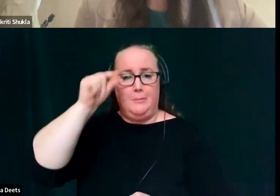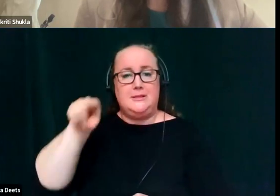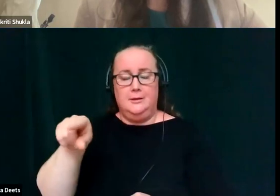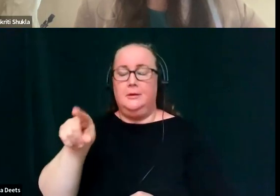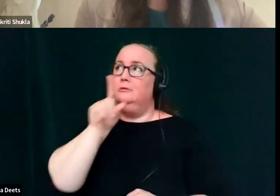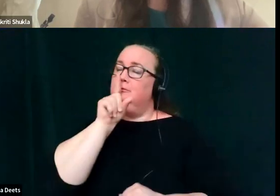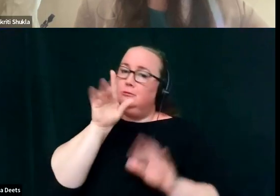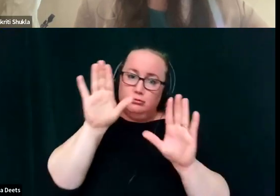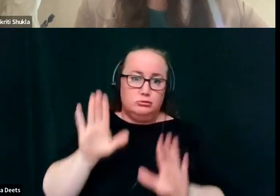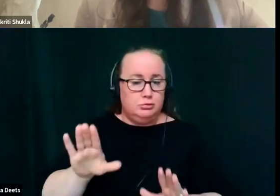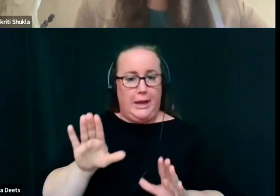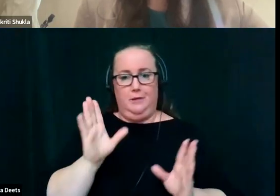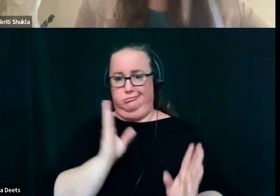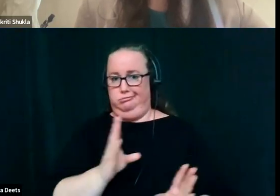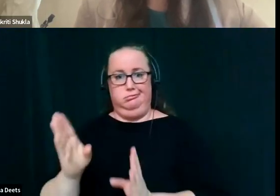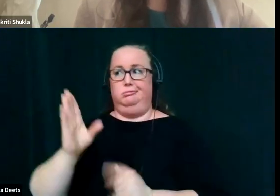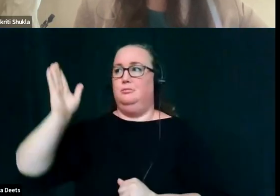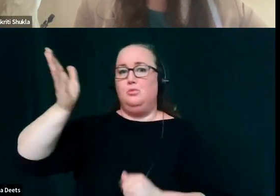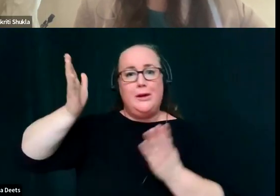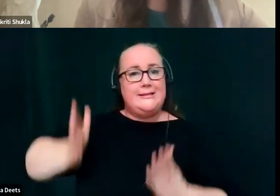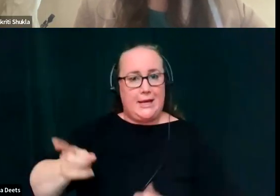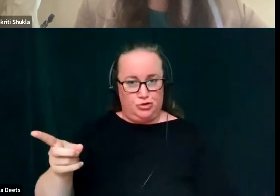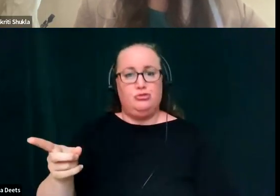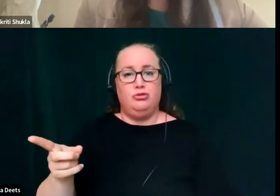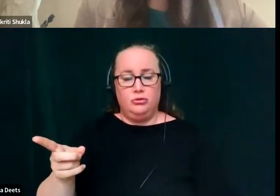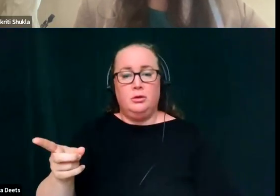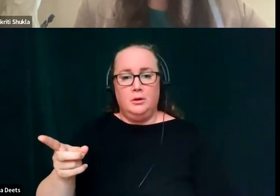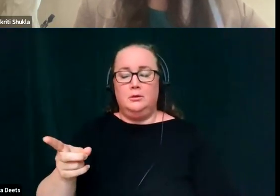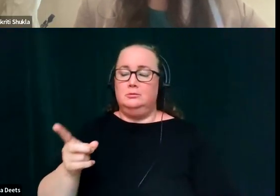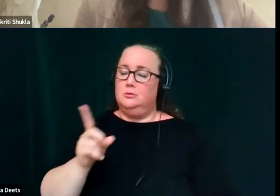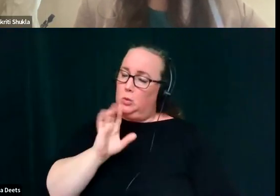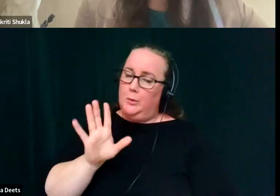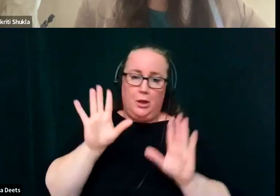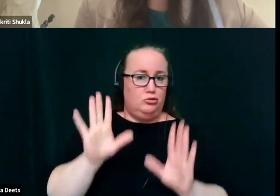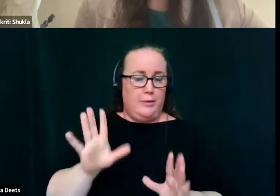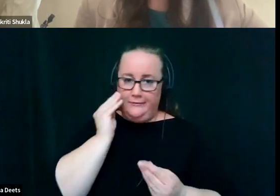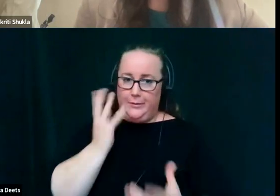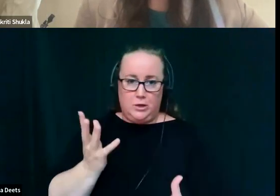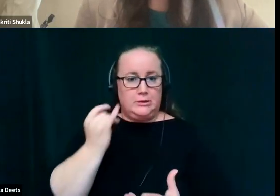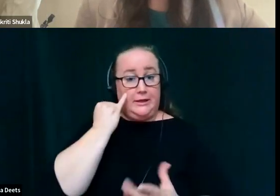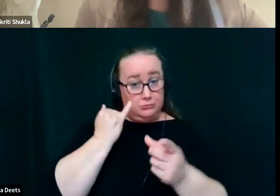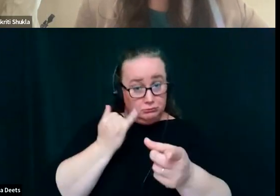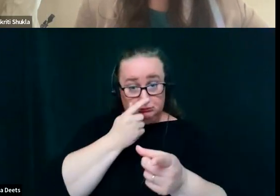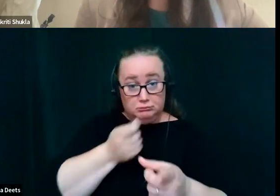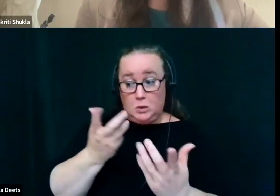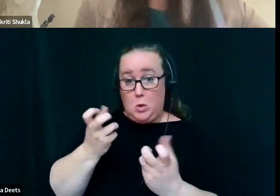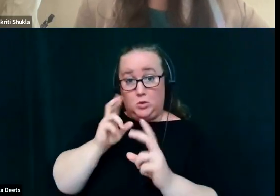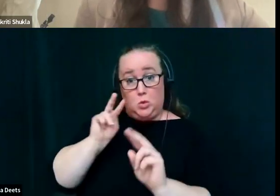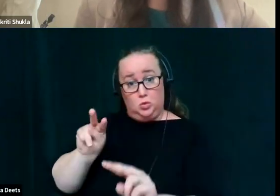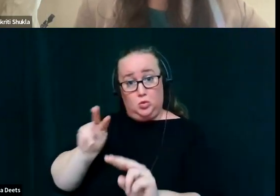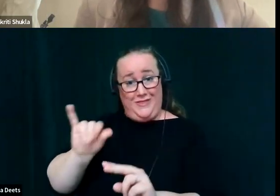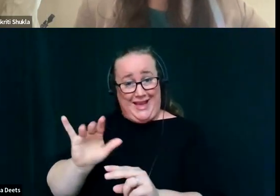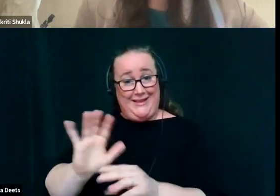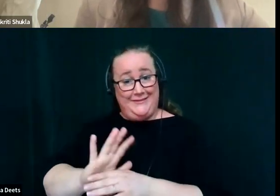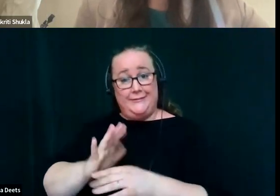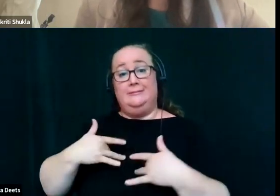lineup of individuals speaking, and it looks fantastic. So please, if you are interested in attending that event, please visit